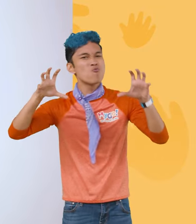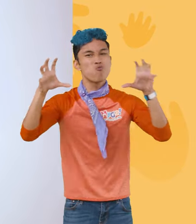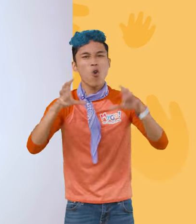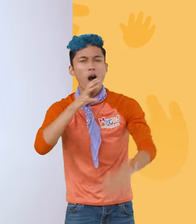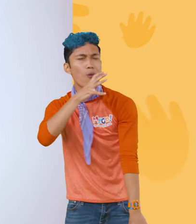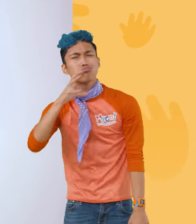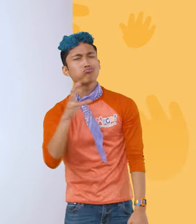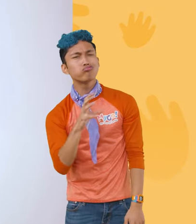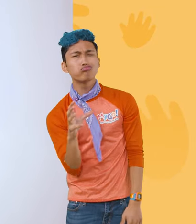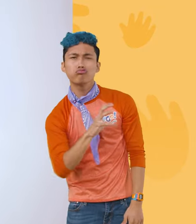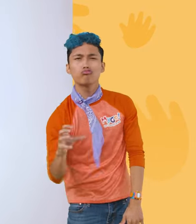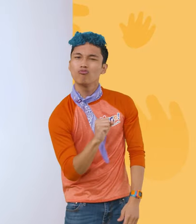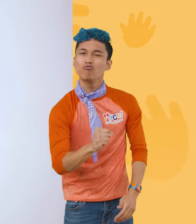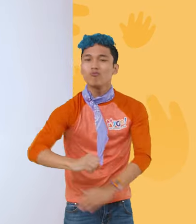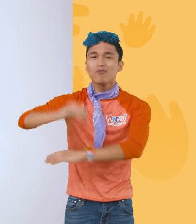dinosaur,